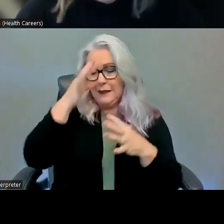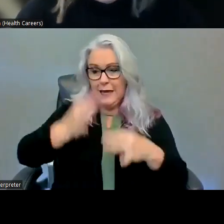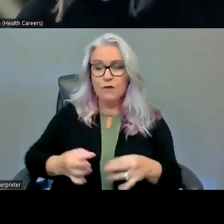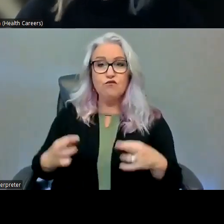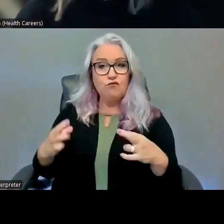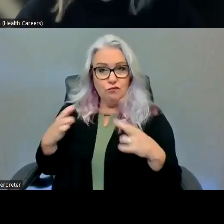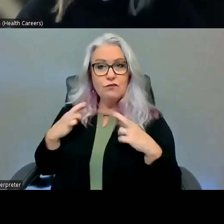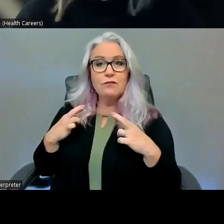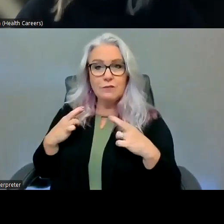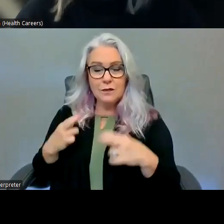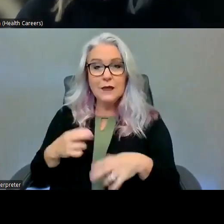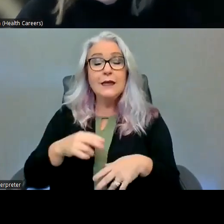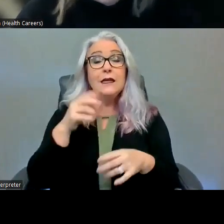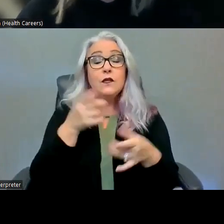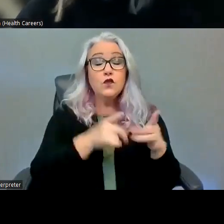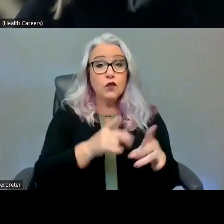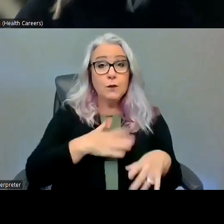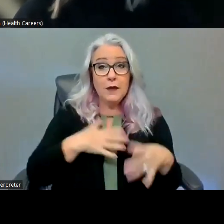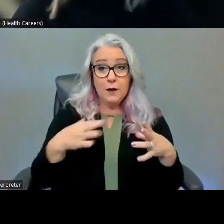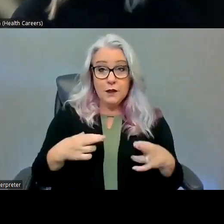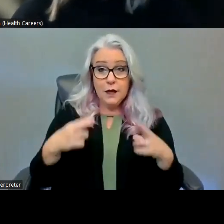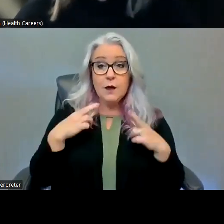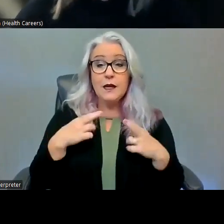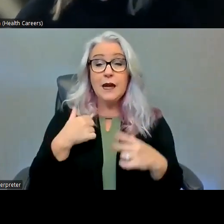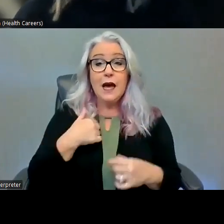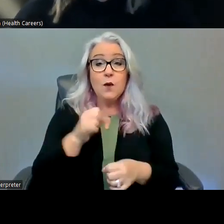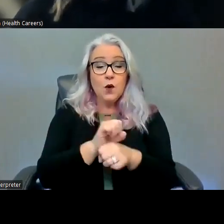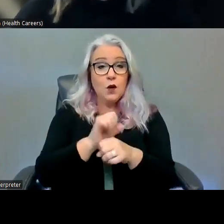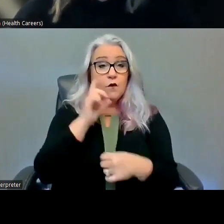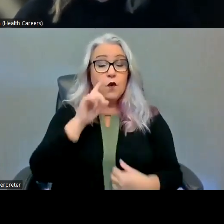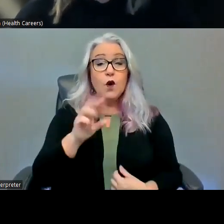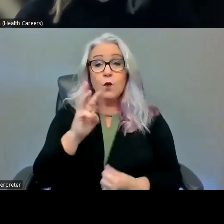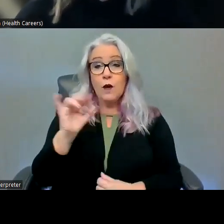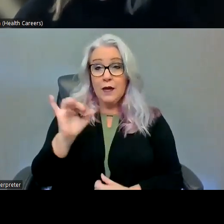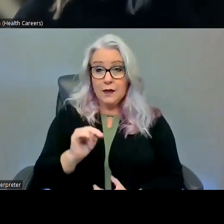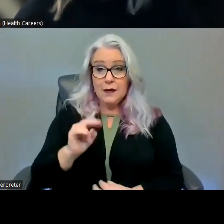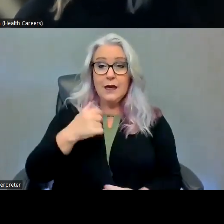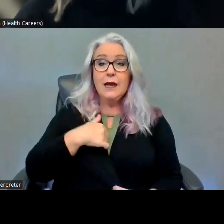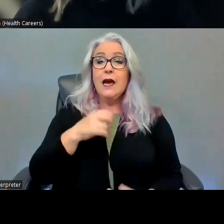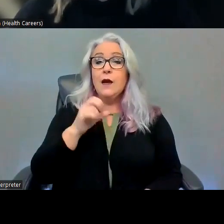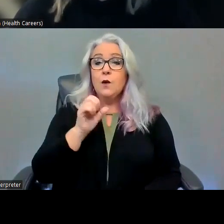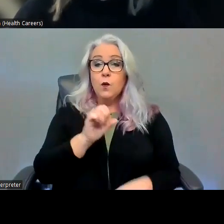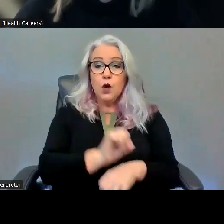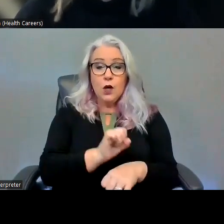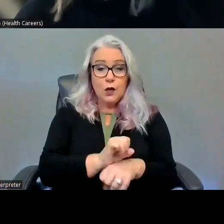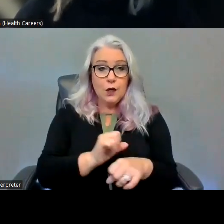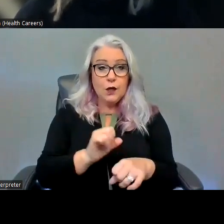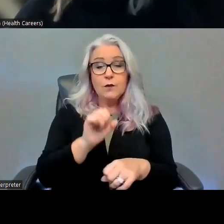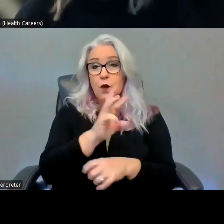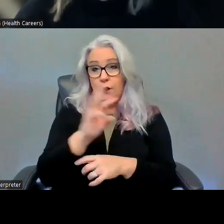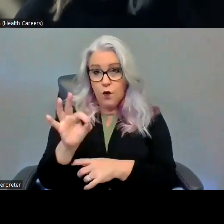my retirement, I now work for WIN, and I work in workforce development, which really what that